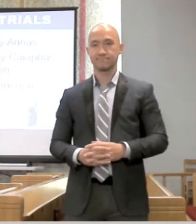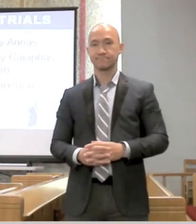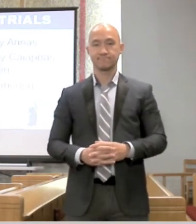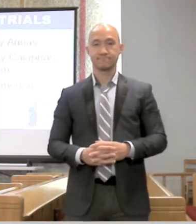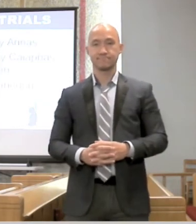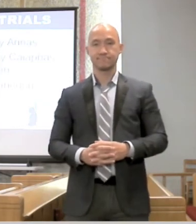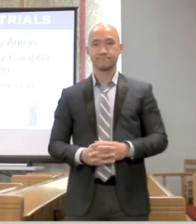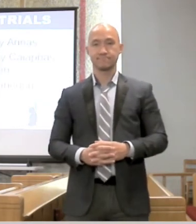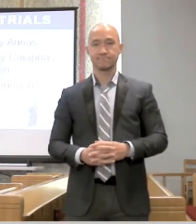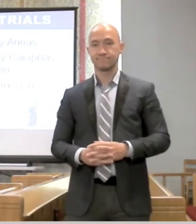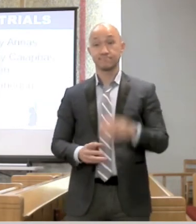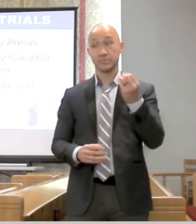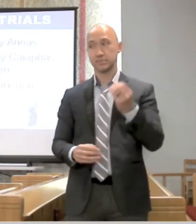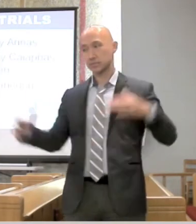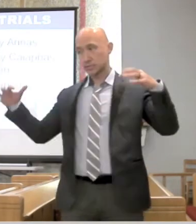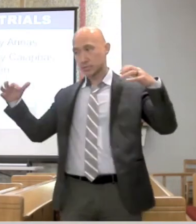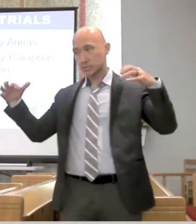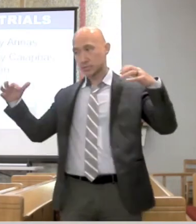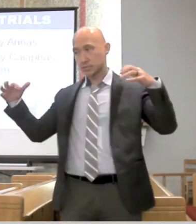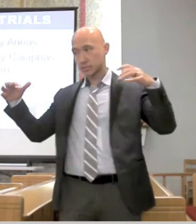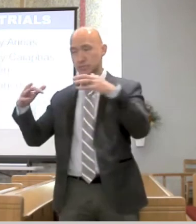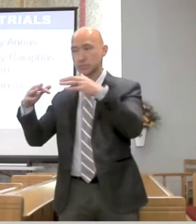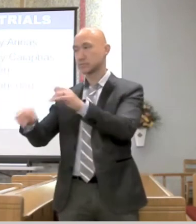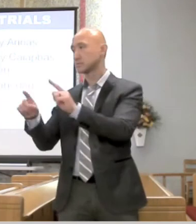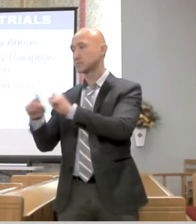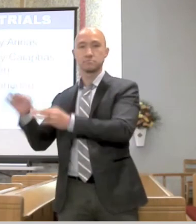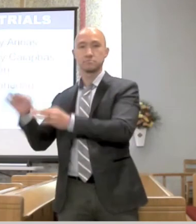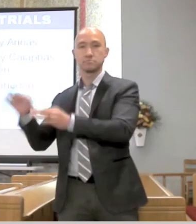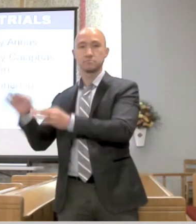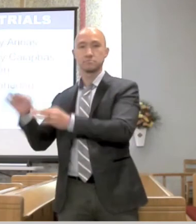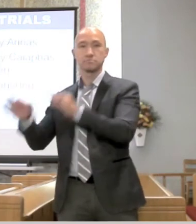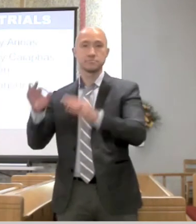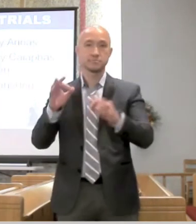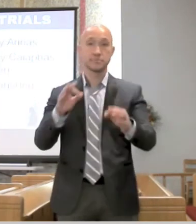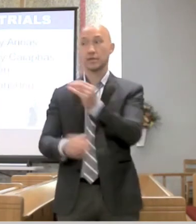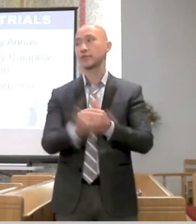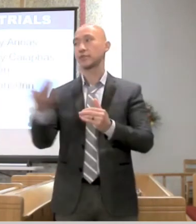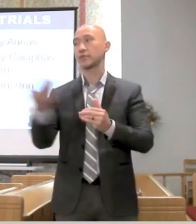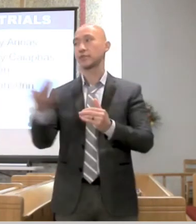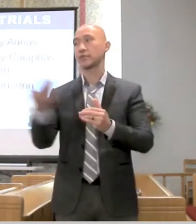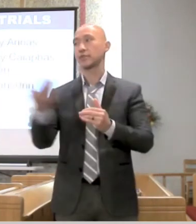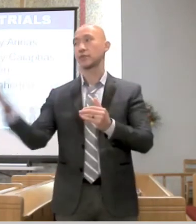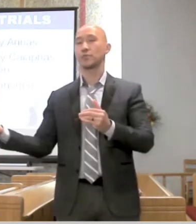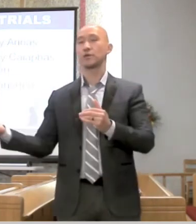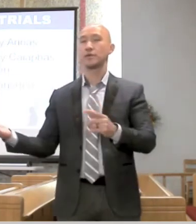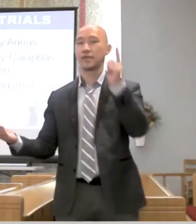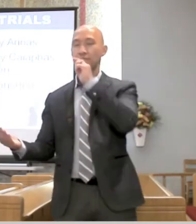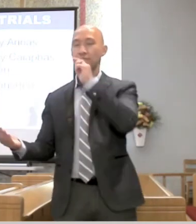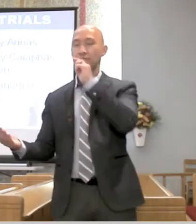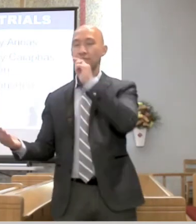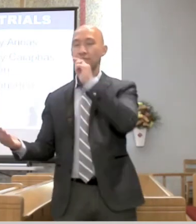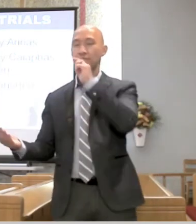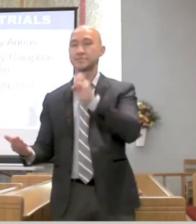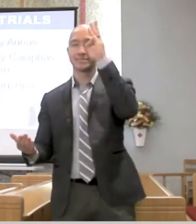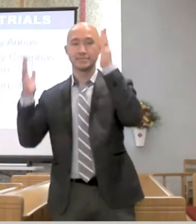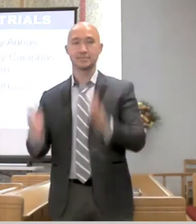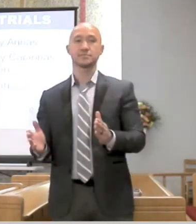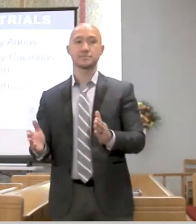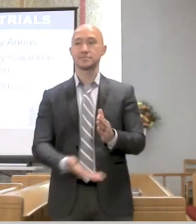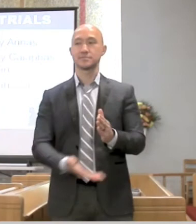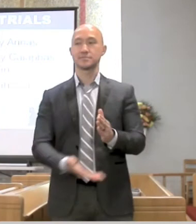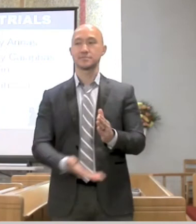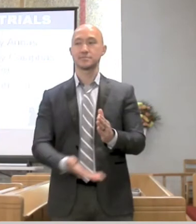you. So they drew up a whole bunch of false witnesses to appear and to accuse Jesus. One of the ones